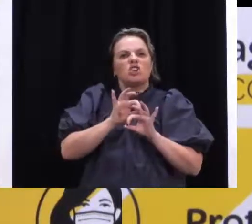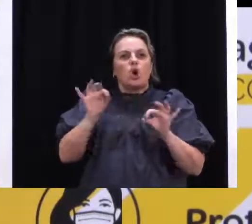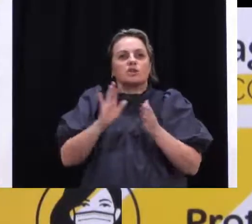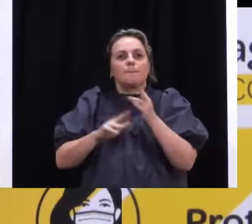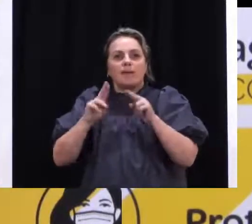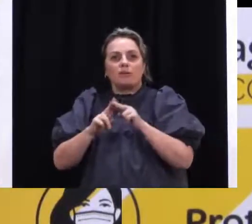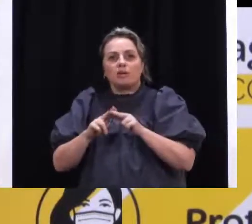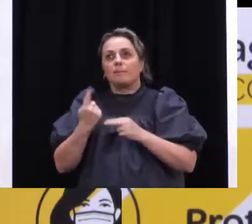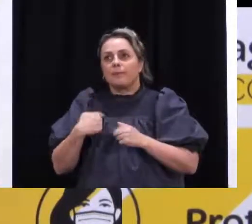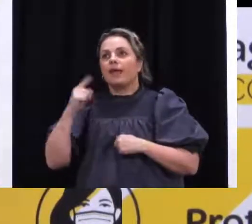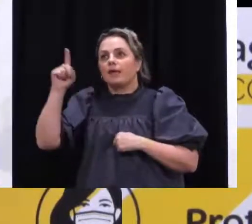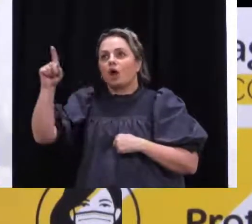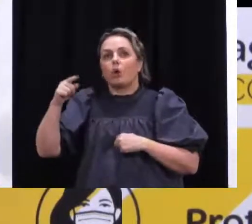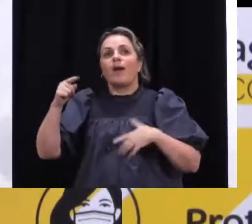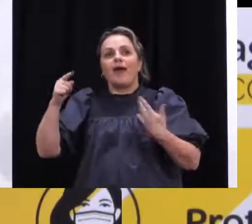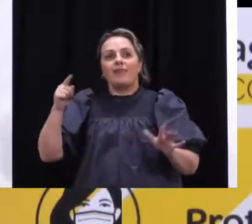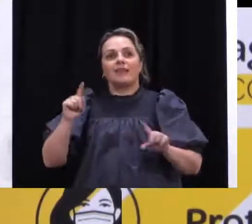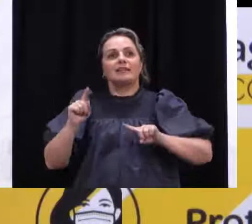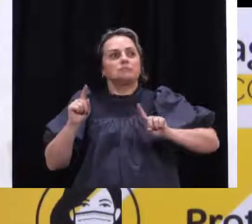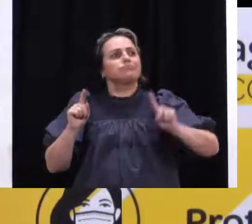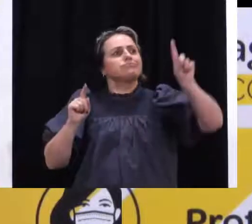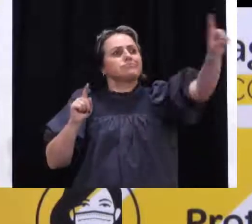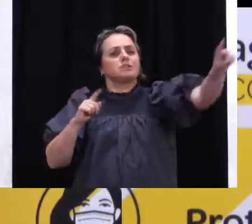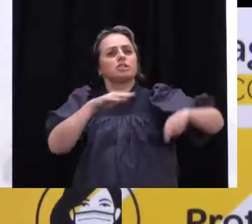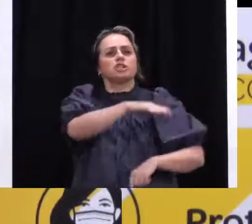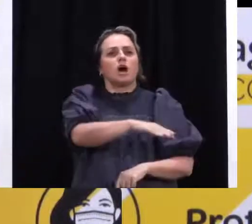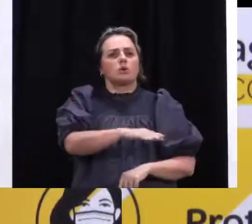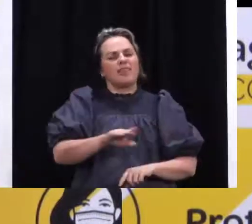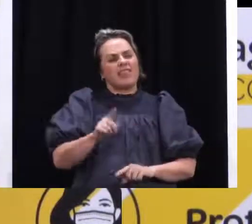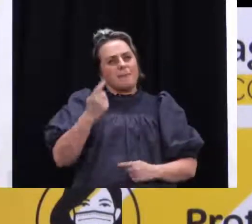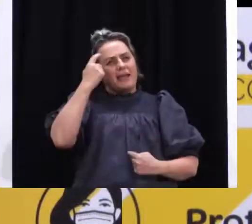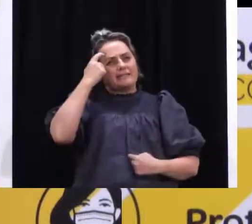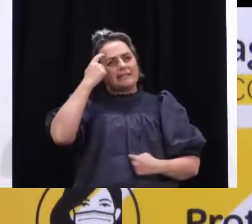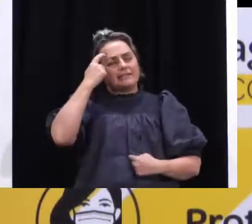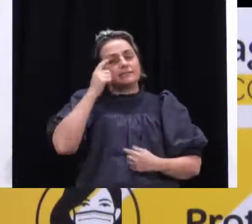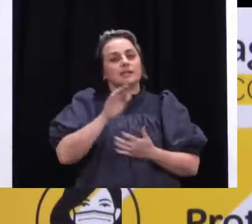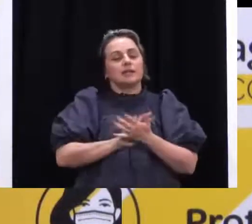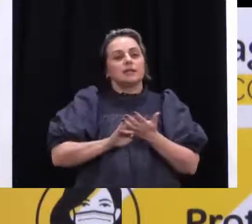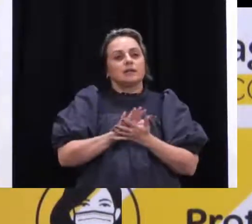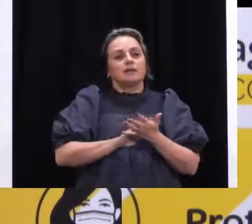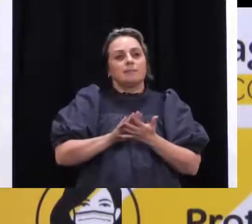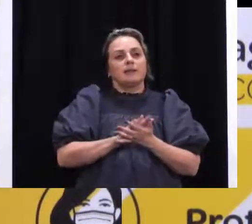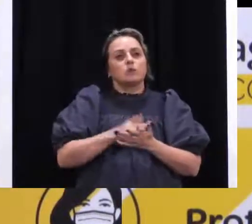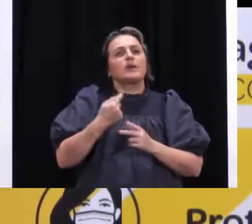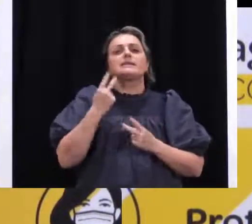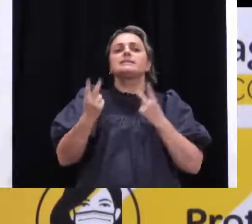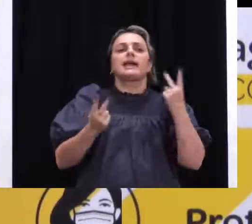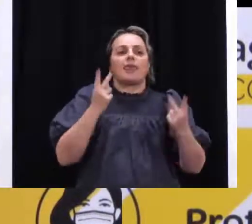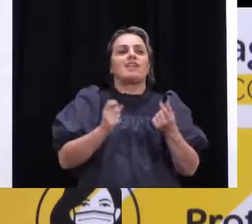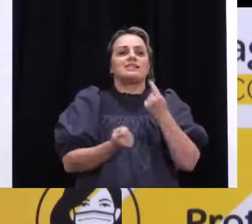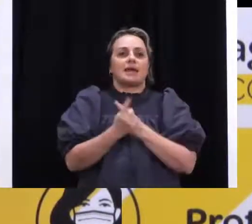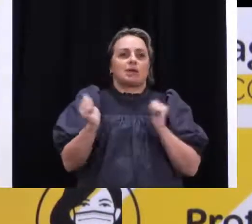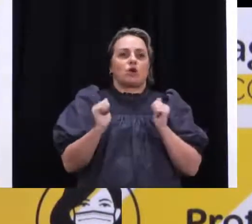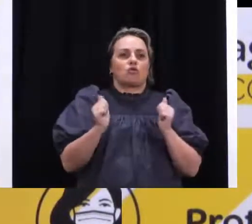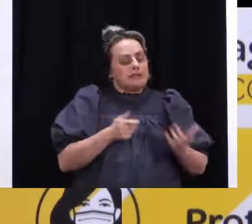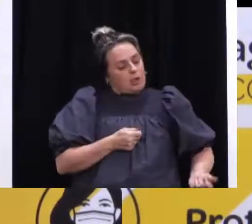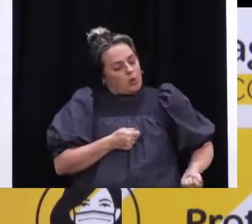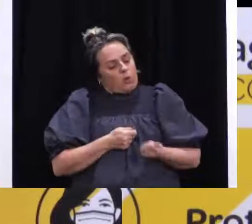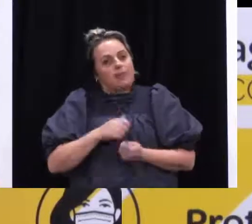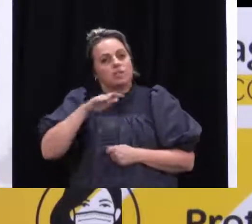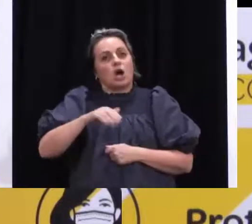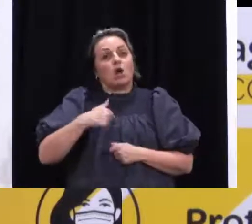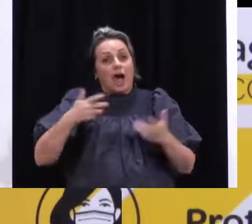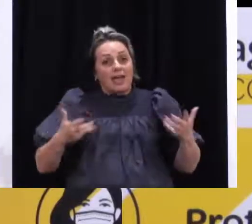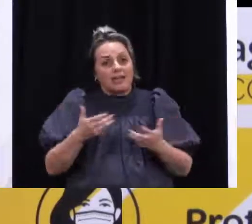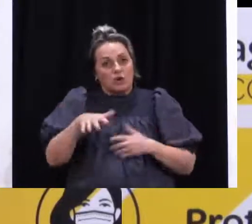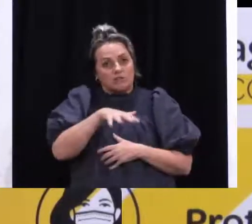sites. I think that makes a lot of sense. So we're seeing good indications that that's what's happening already, and I'd certainly encourage families